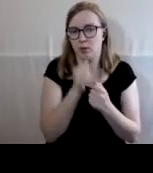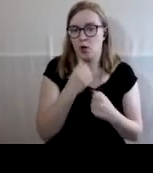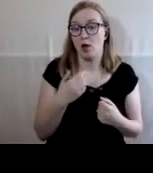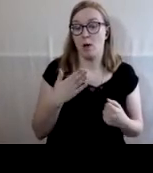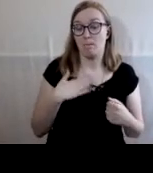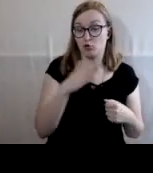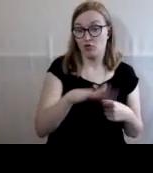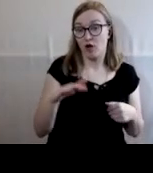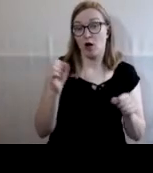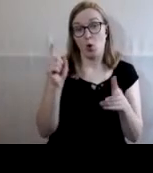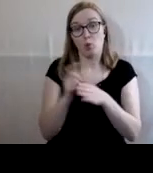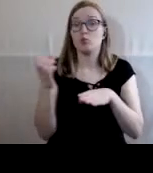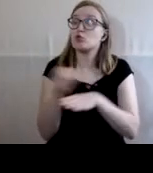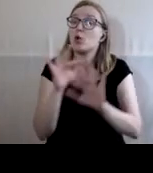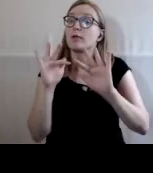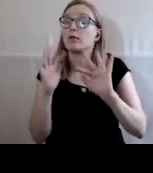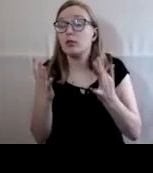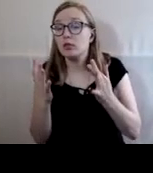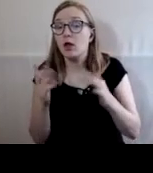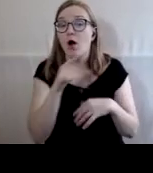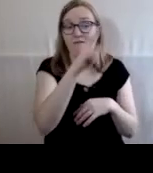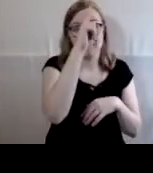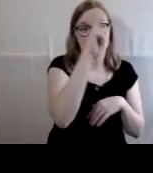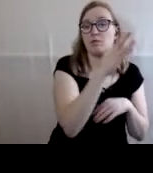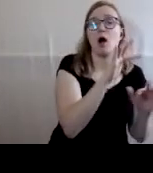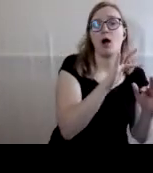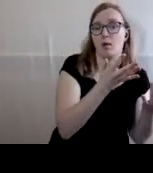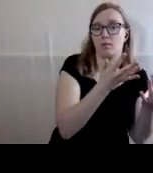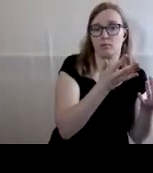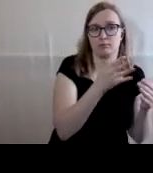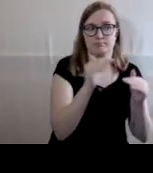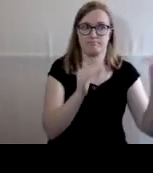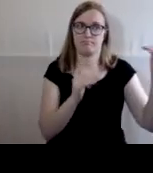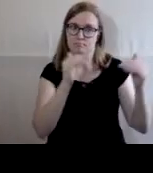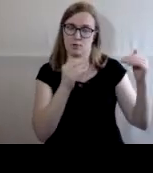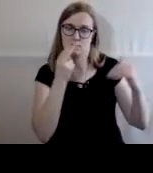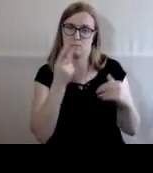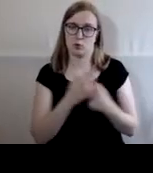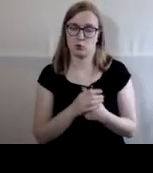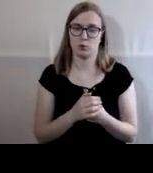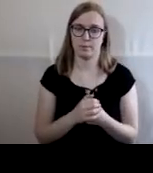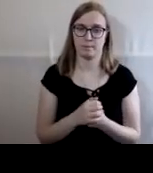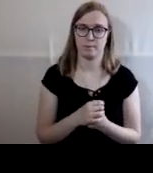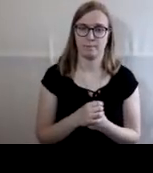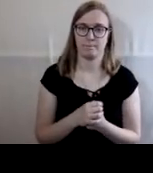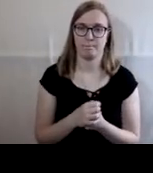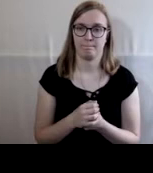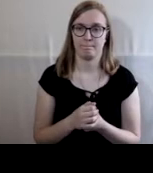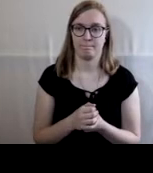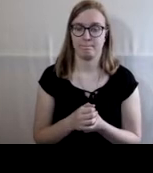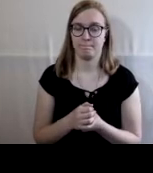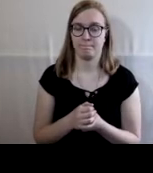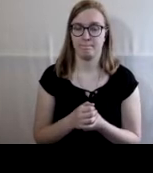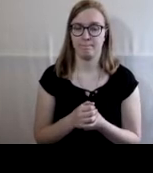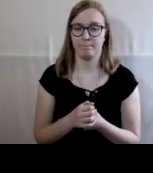to be able to do and to know at the end of those courses? How does that compare with